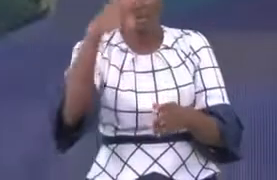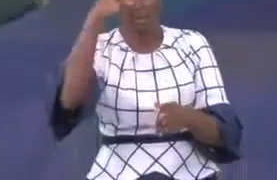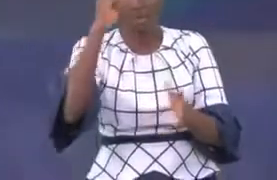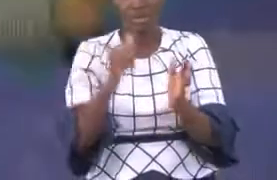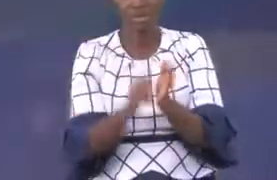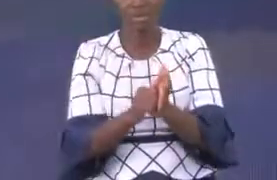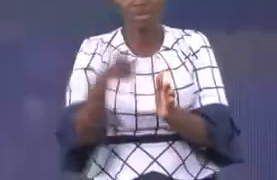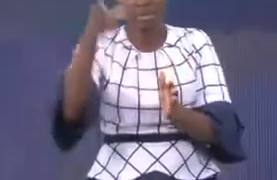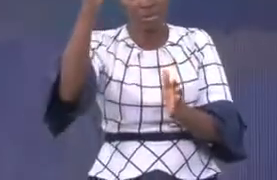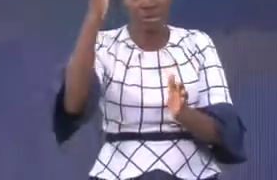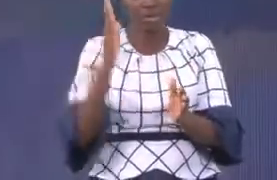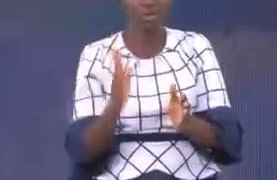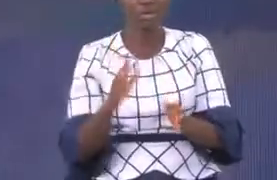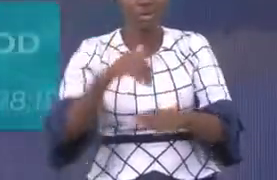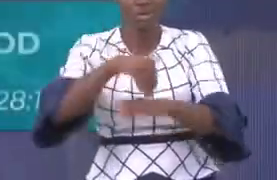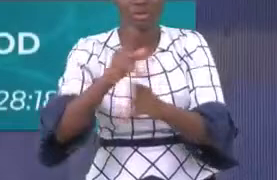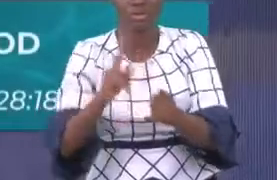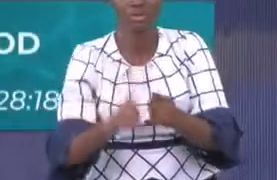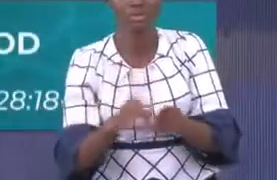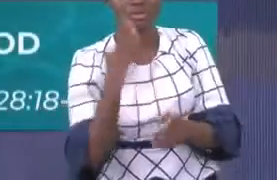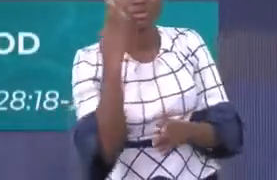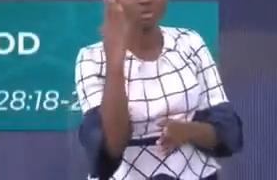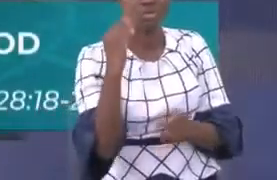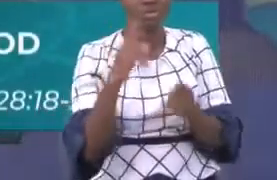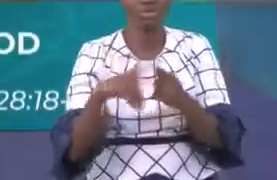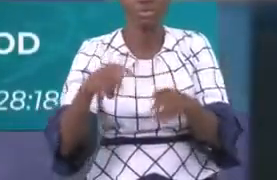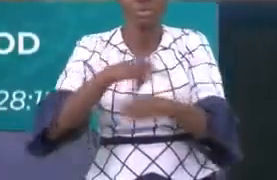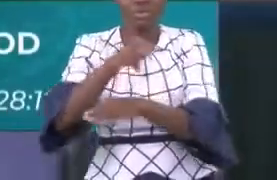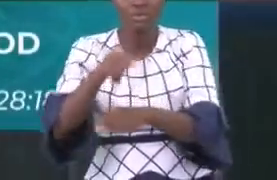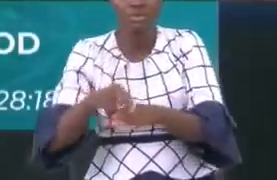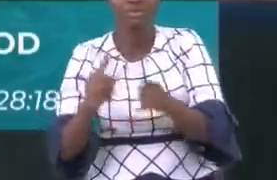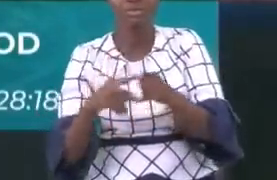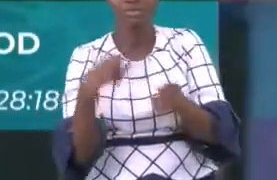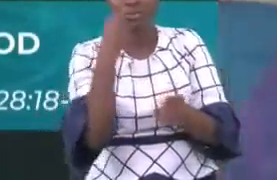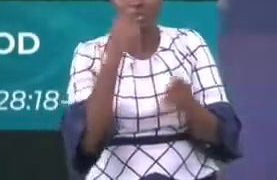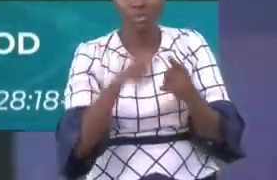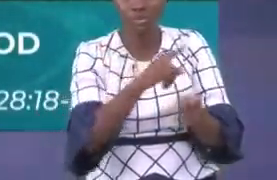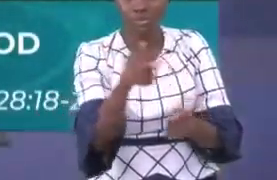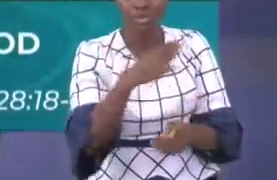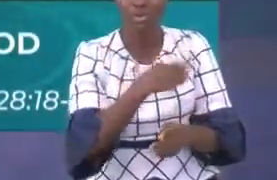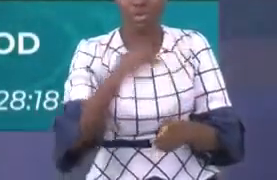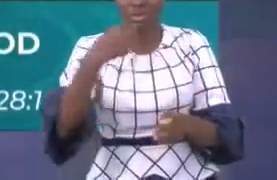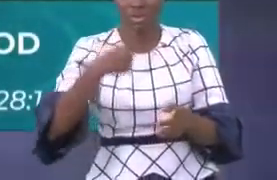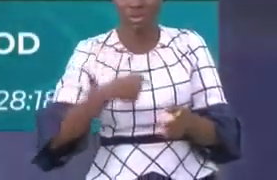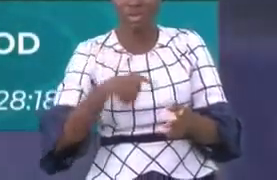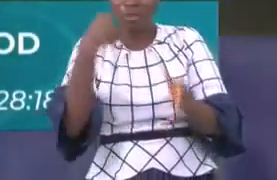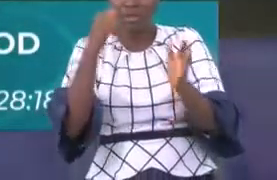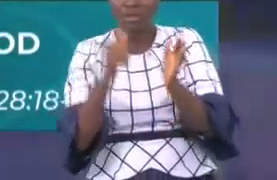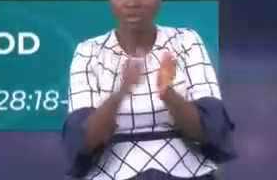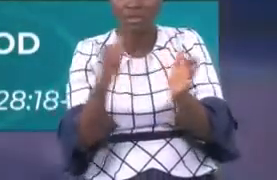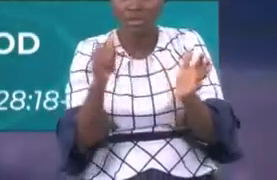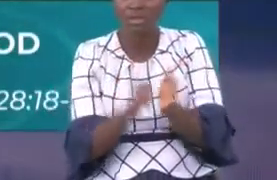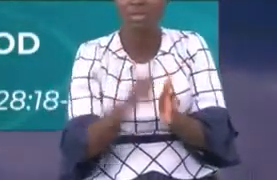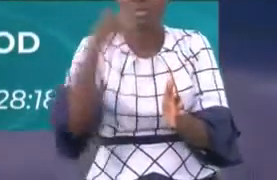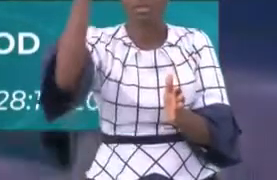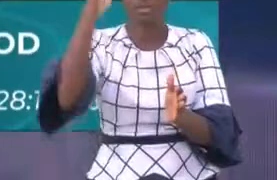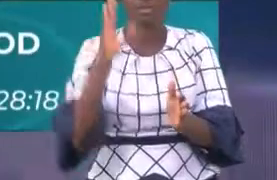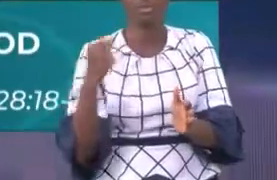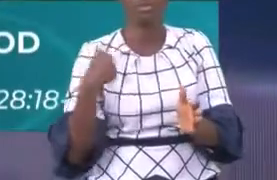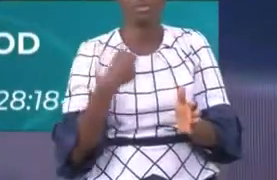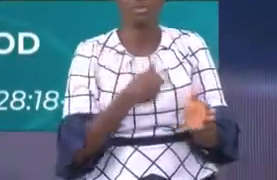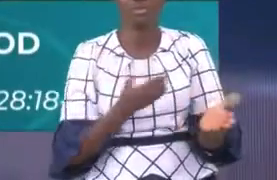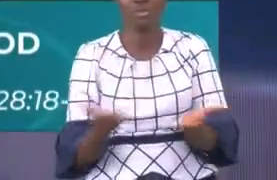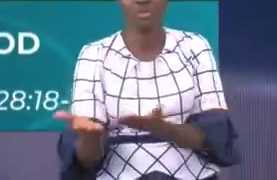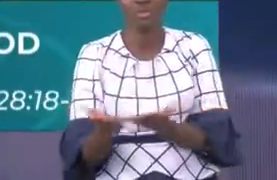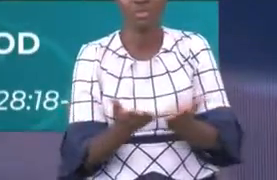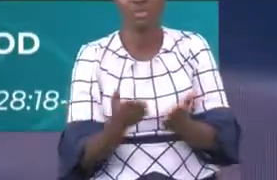says that God, the God we serve, and the God who is ever the same yesterday, today, and forever. And he